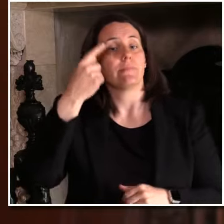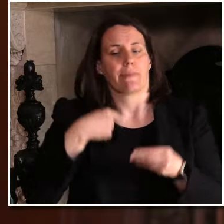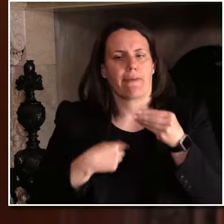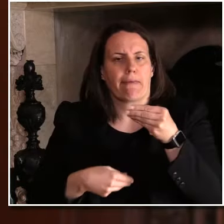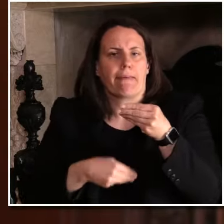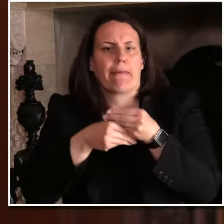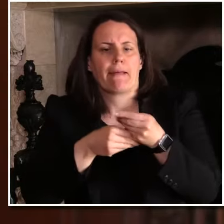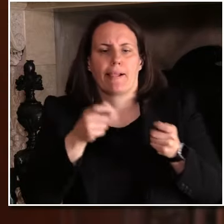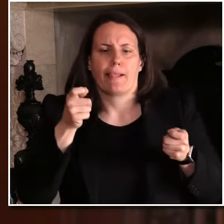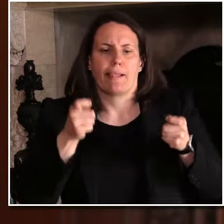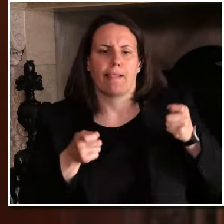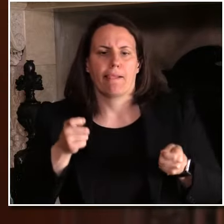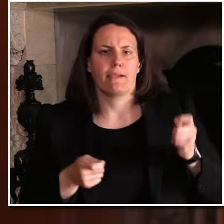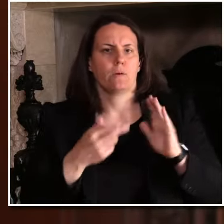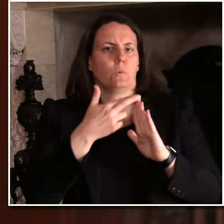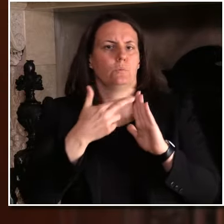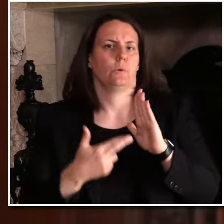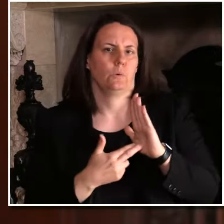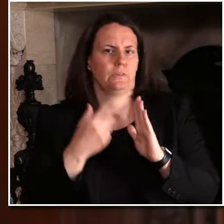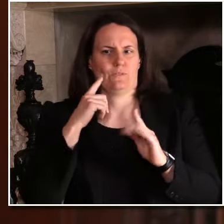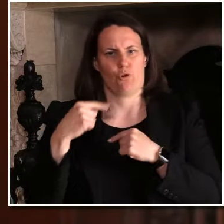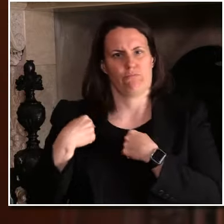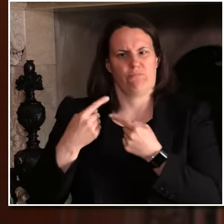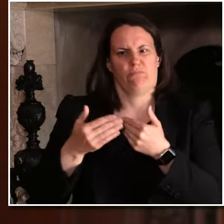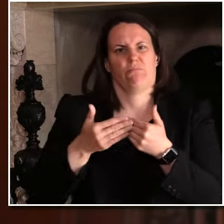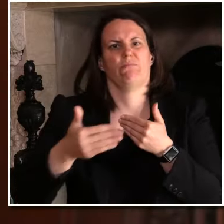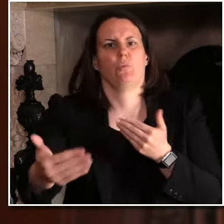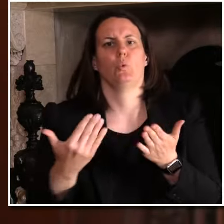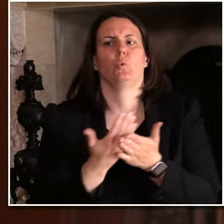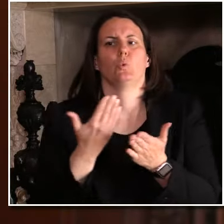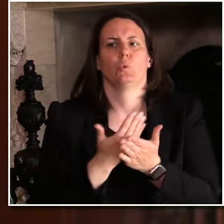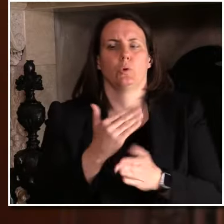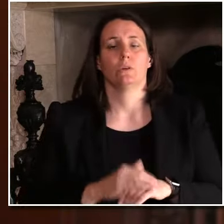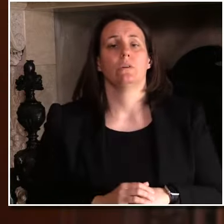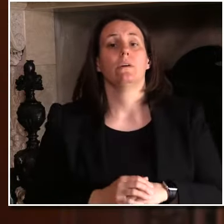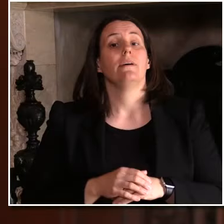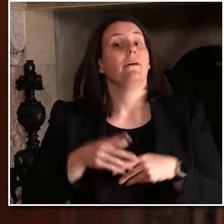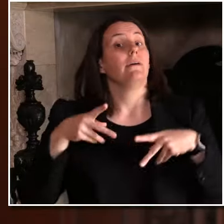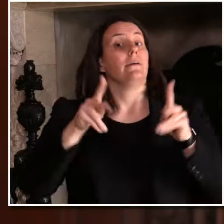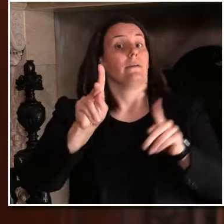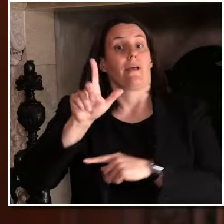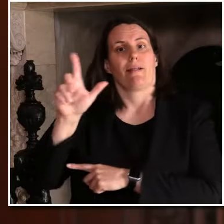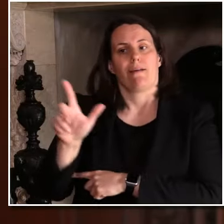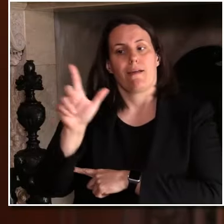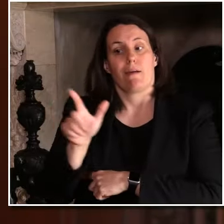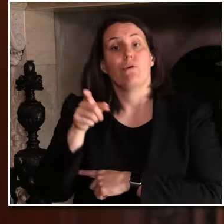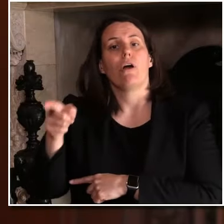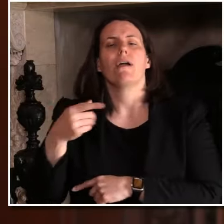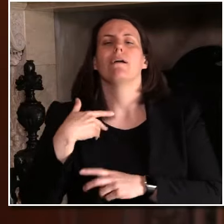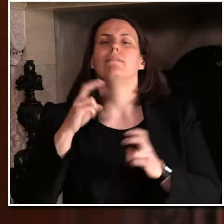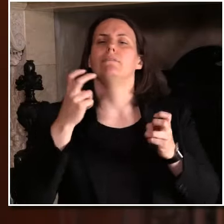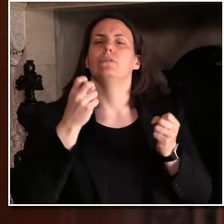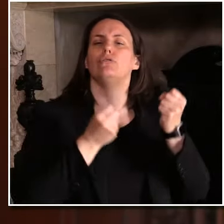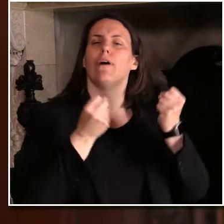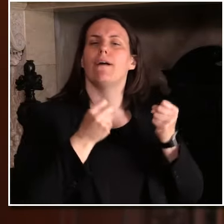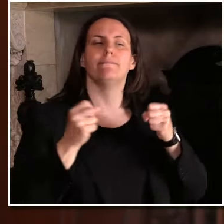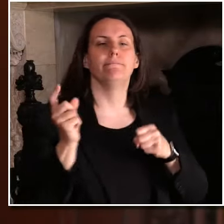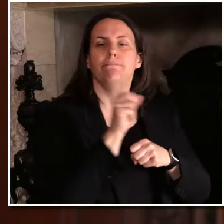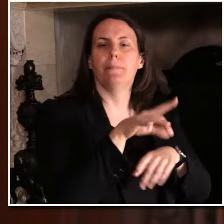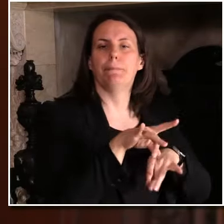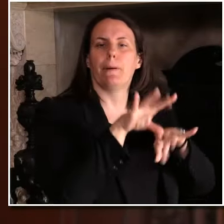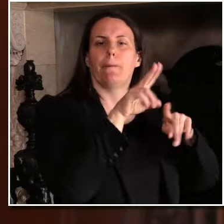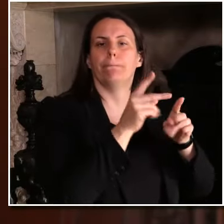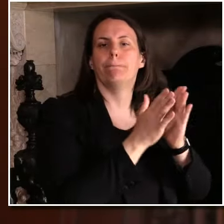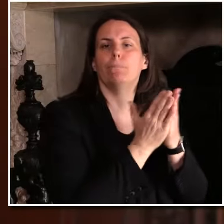public libraries will be able to provide curbside pickup of books and other materials. Arts and crafts stores may offer